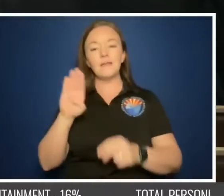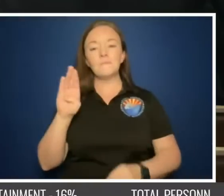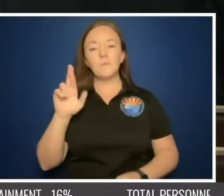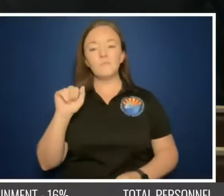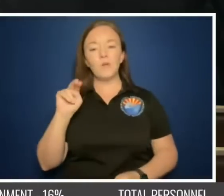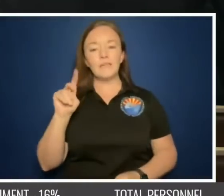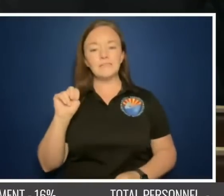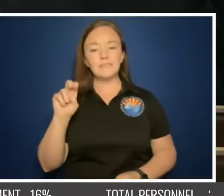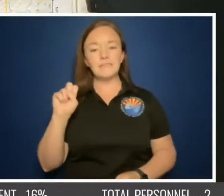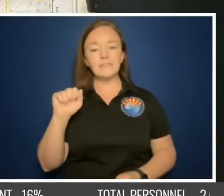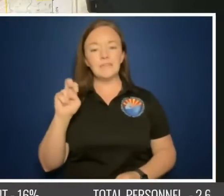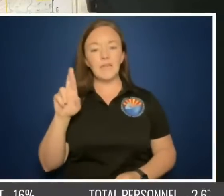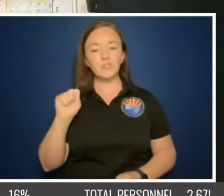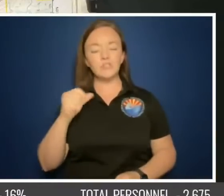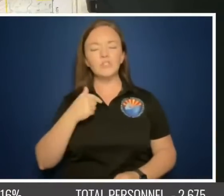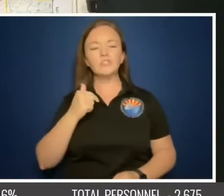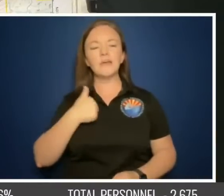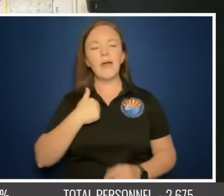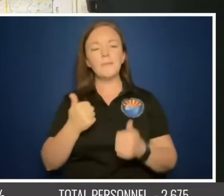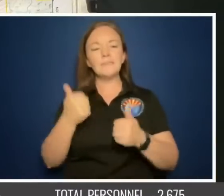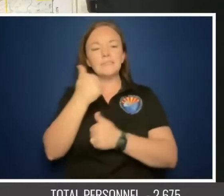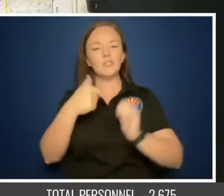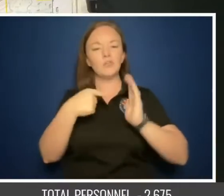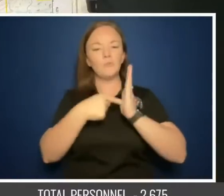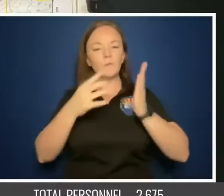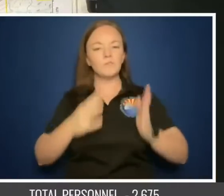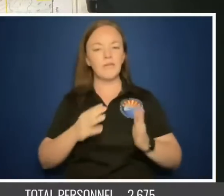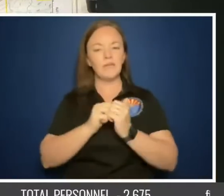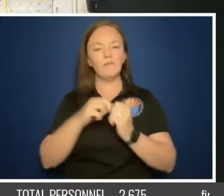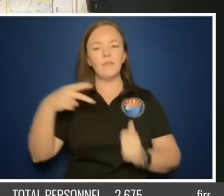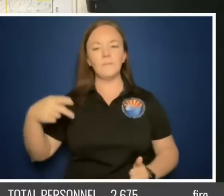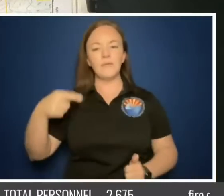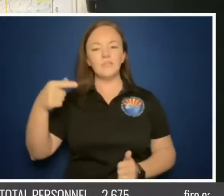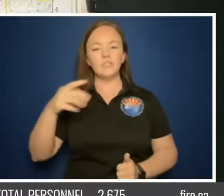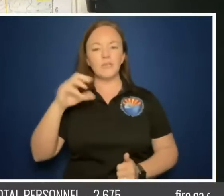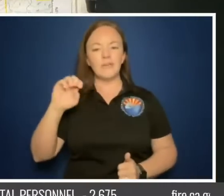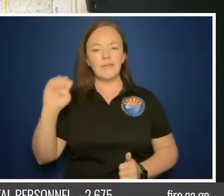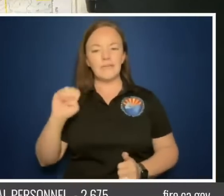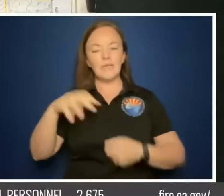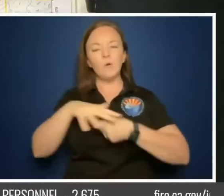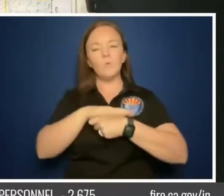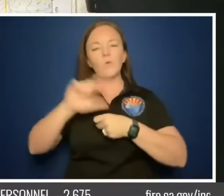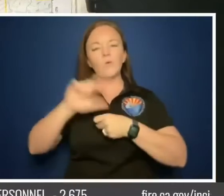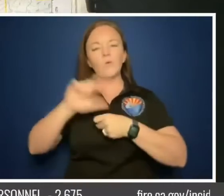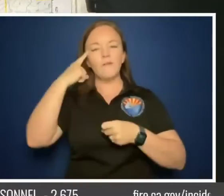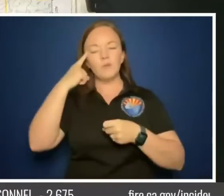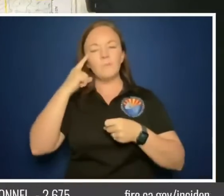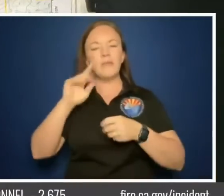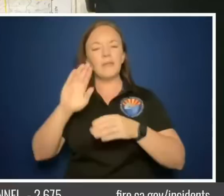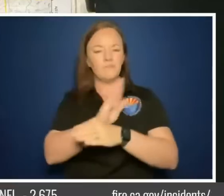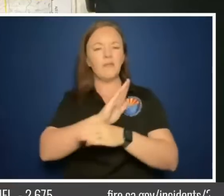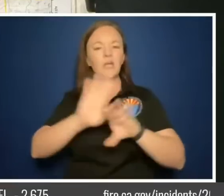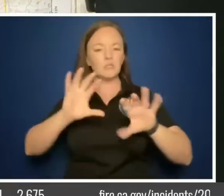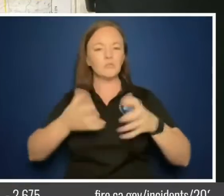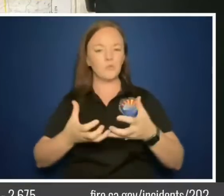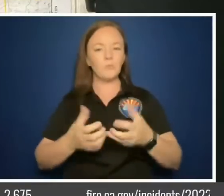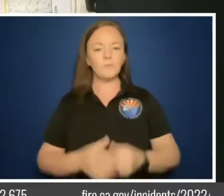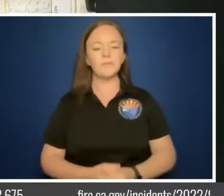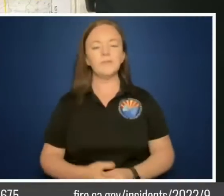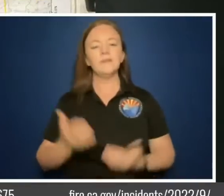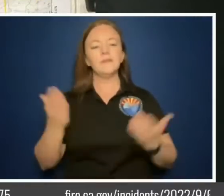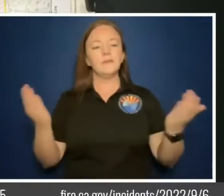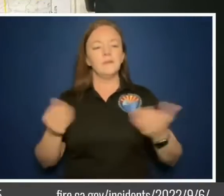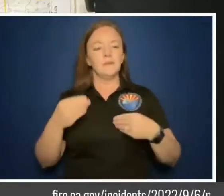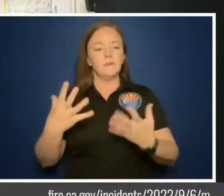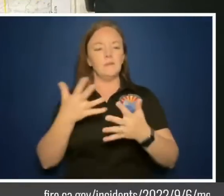I am a senior representative with PG&E's Local Government Affairs Group. Here this evening to provide you with an update